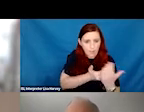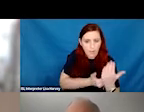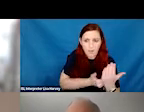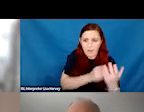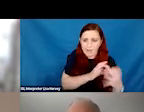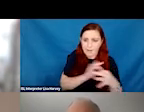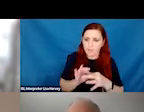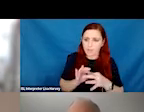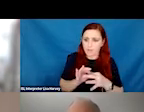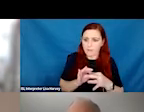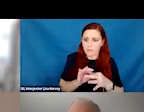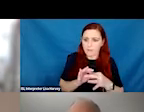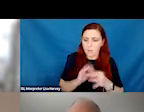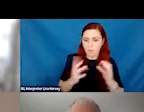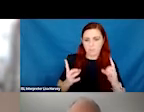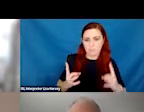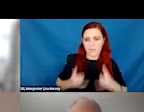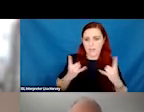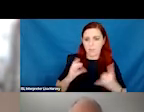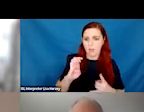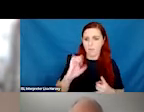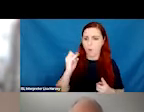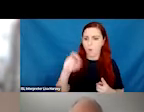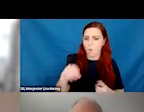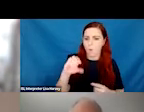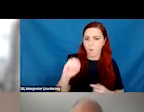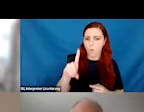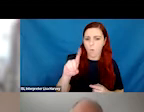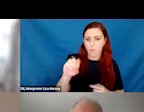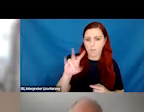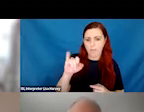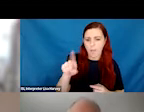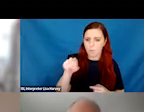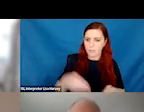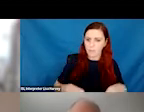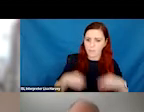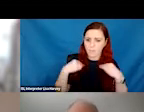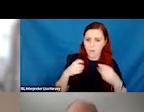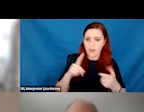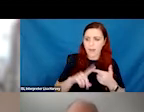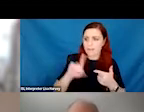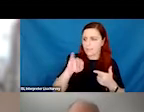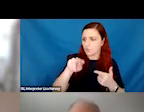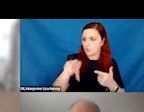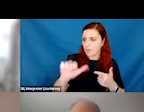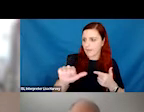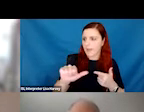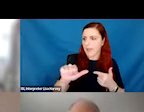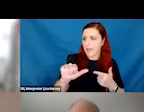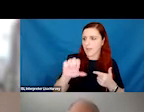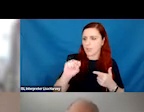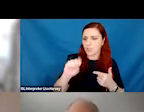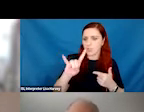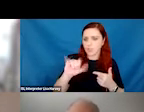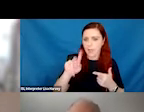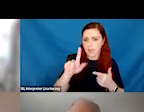connection. We're delighted to have Eoin O'Dowd here with us this morning and Caitríona Shaffrey. So Caitríona is